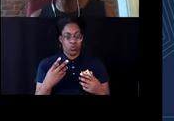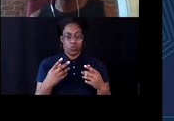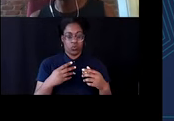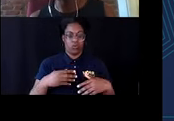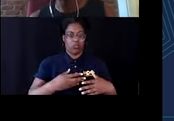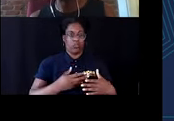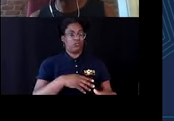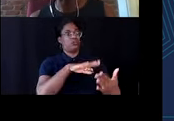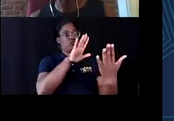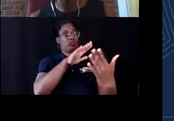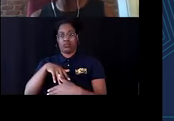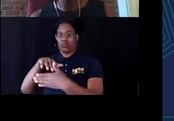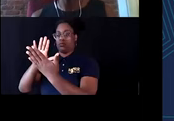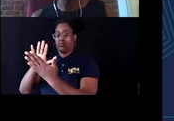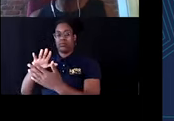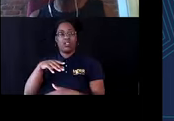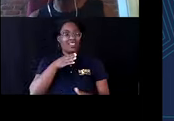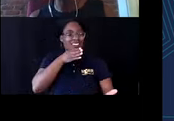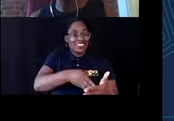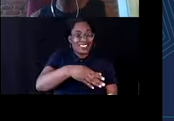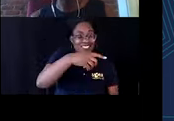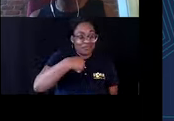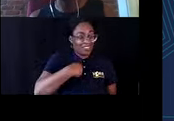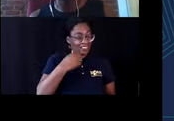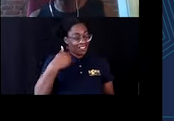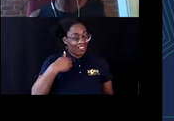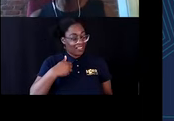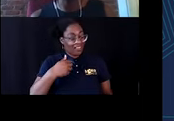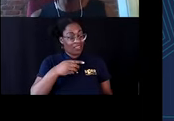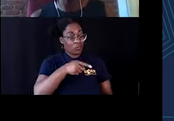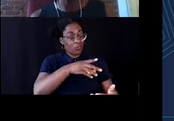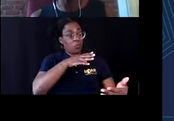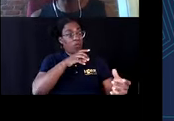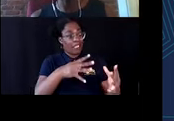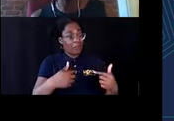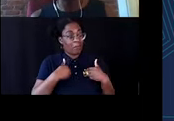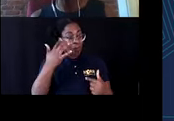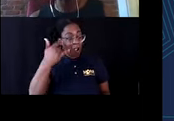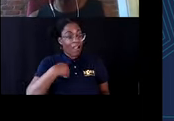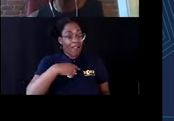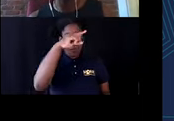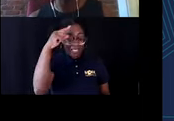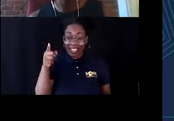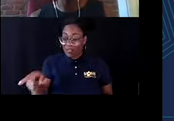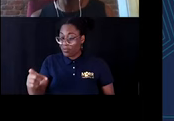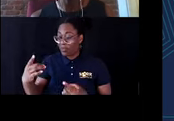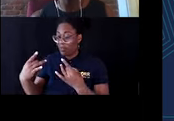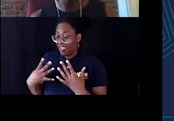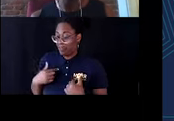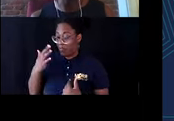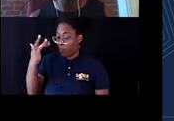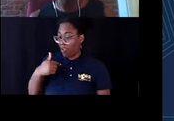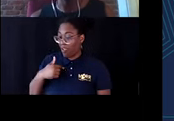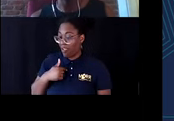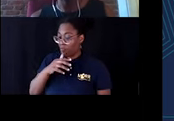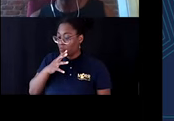the gender that you are assigned in slavery or in an oppressive system is, as a matter of fact, way more common than